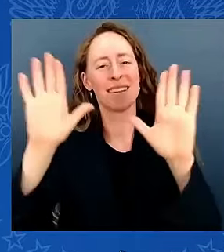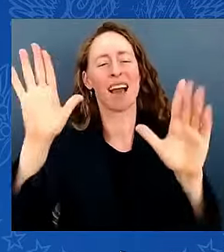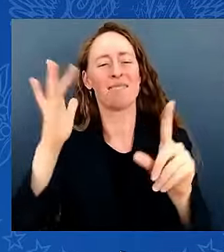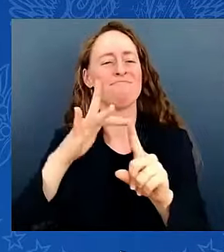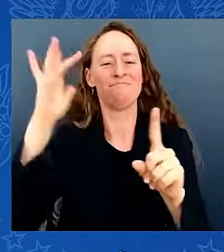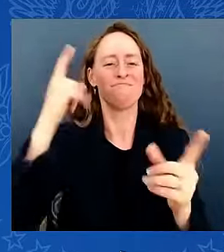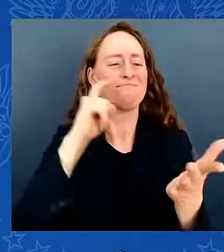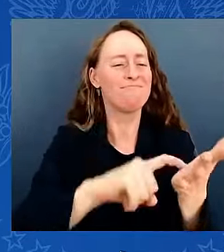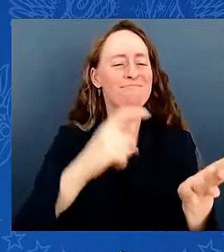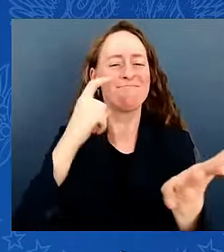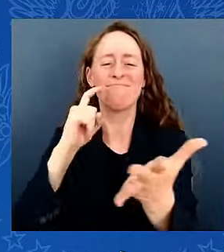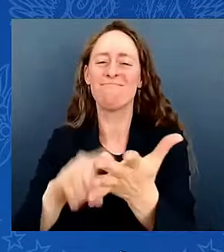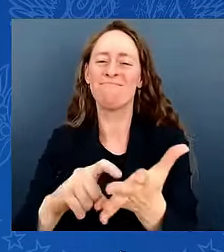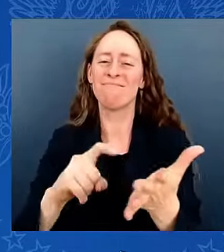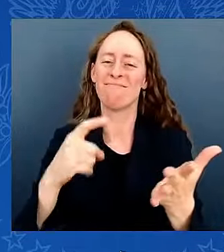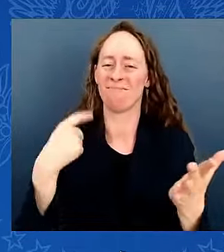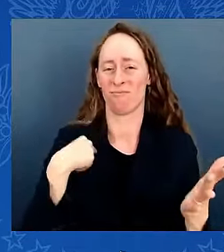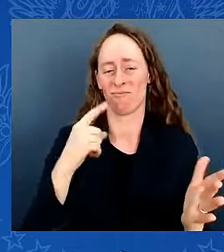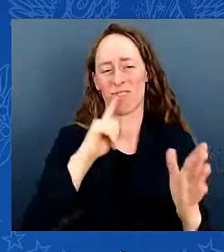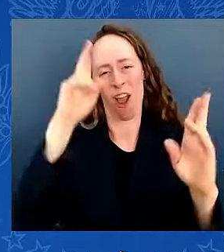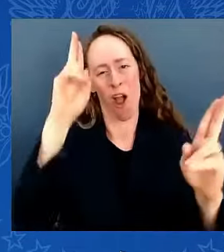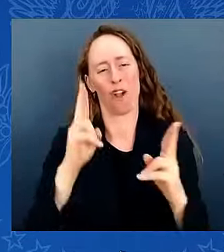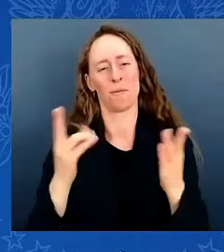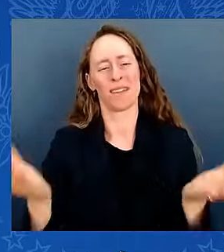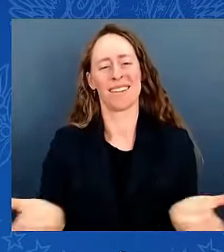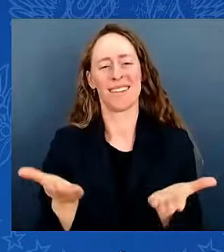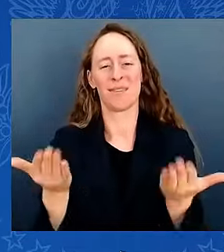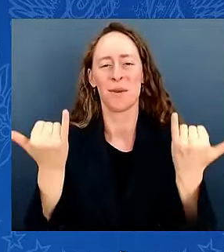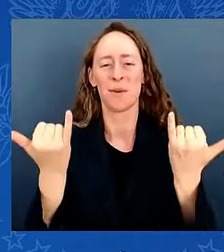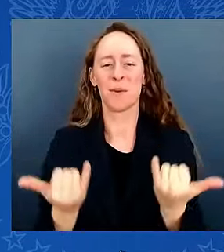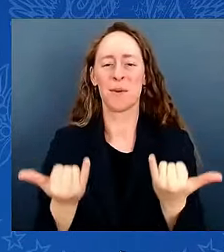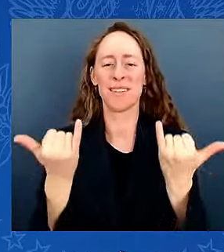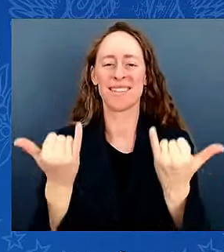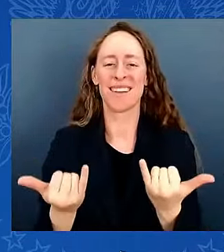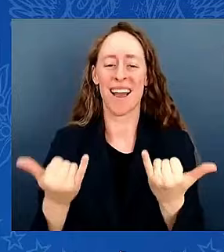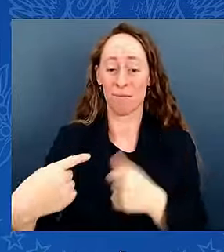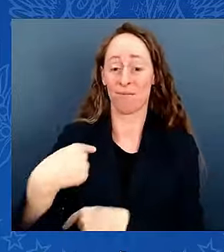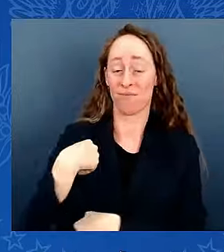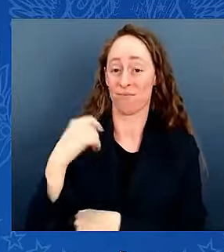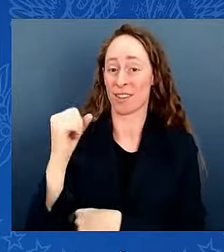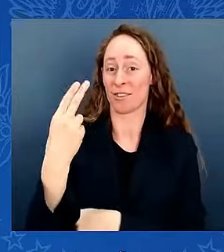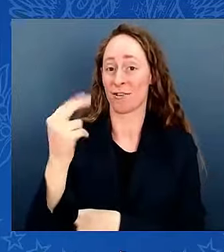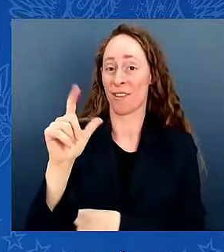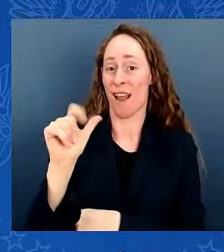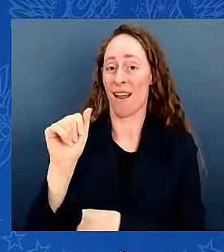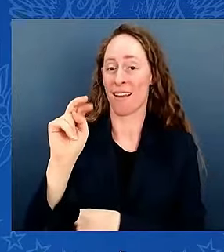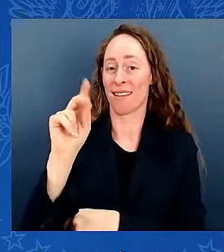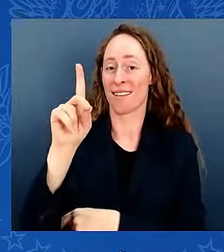I'm Shalonda Young, for those of you who are not screaming my name.